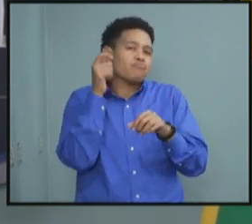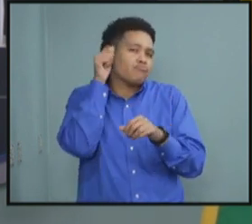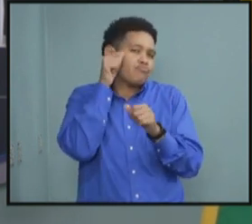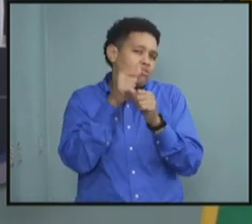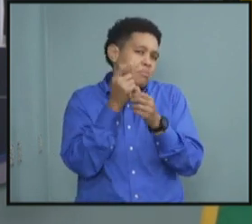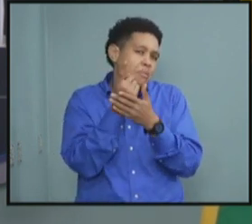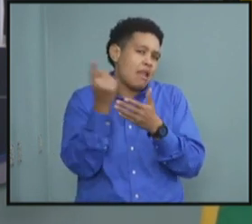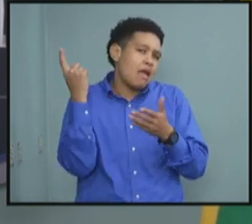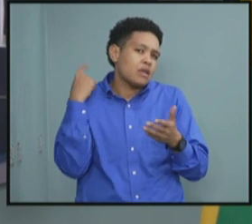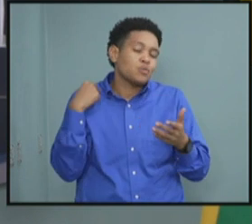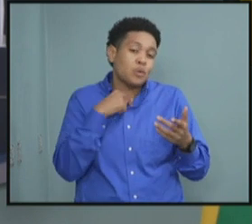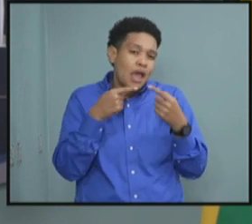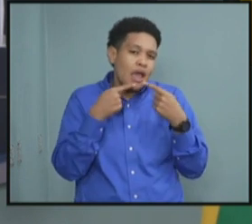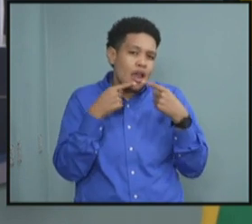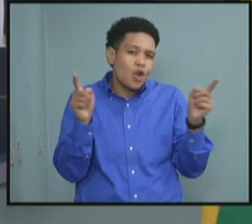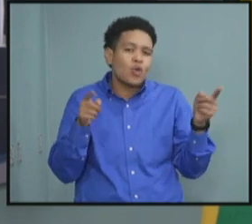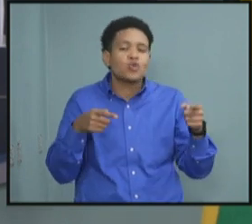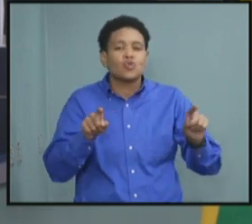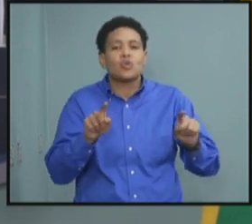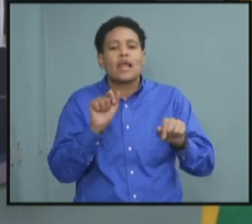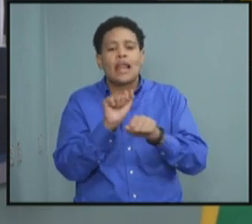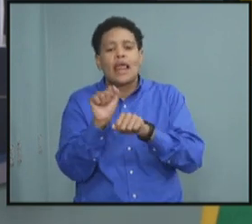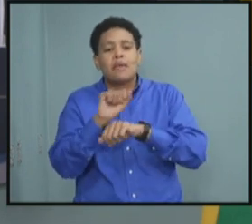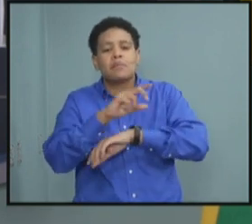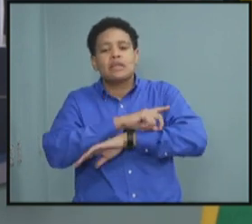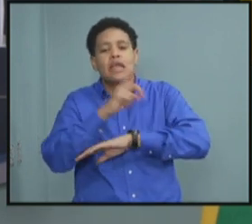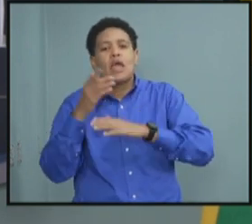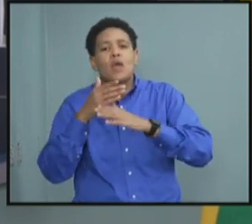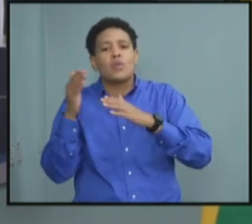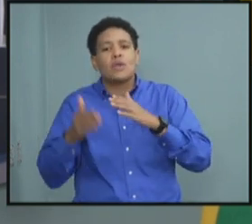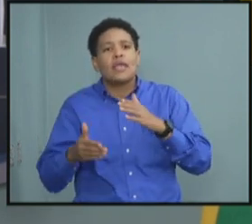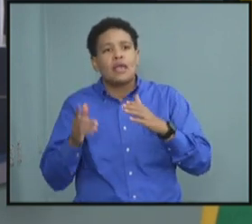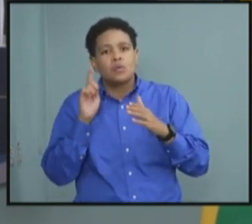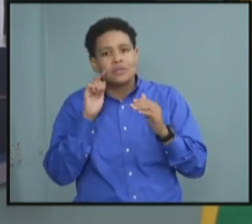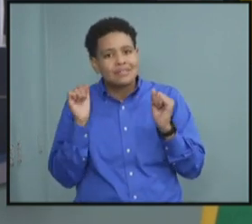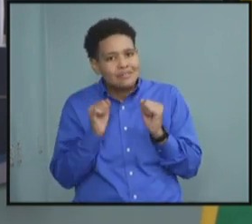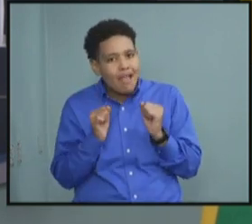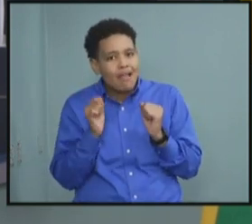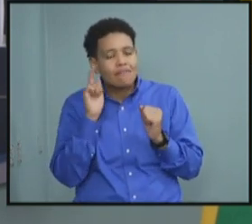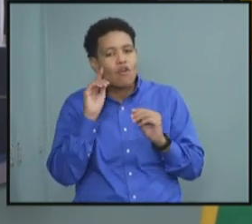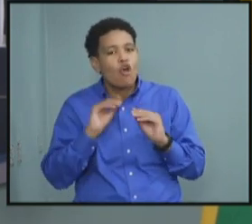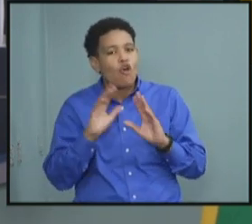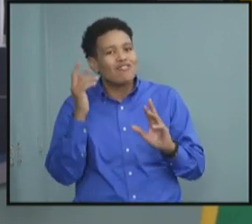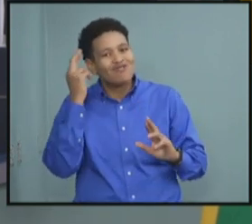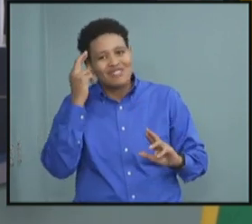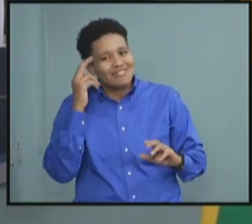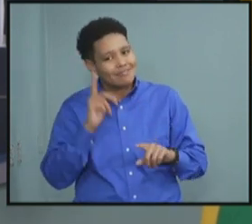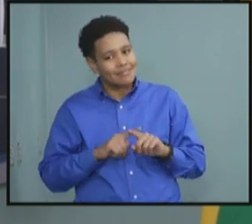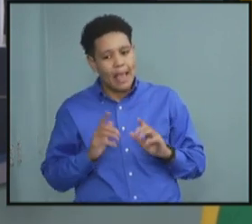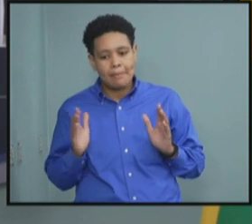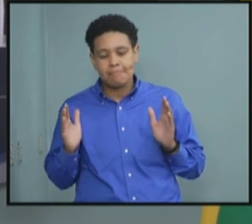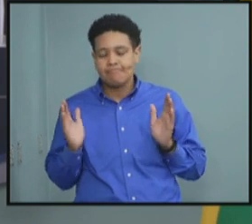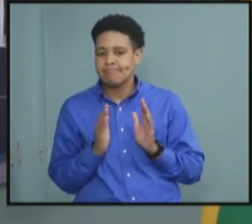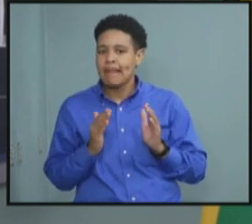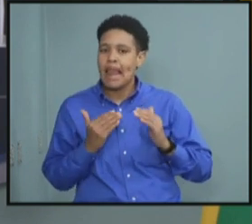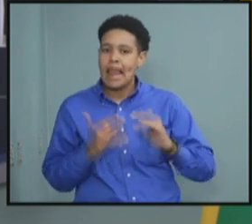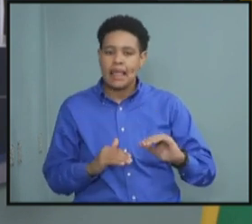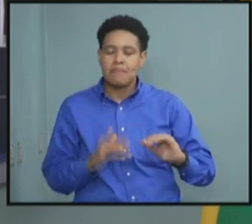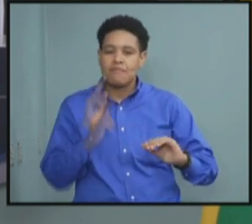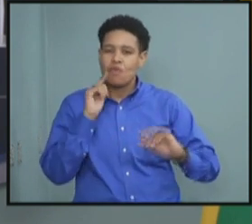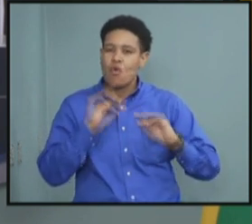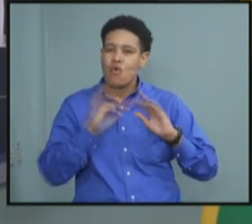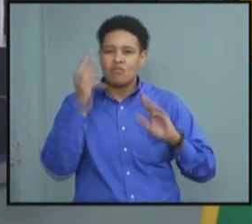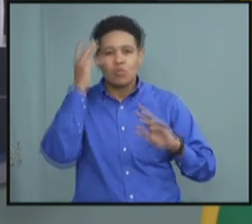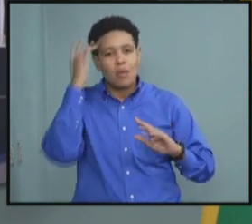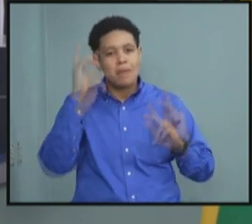that during the Labor Day weekend we will tighten, for obvious reasons, because you may very well have